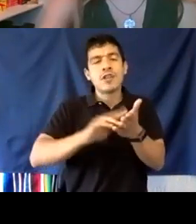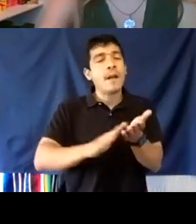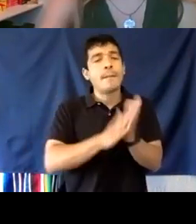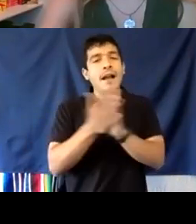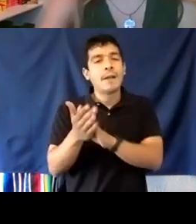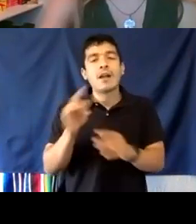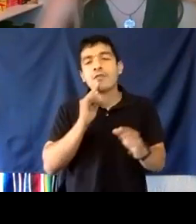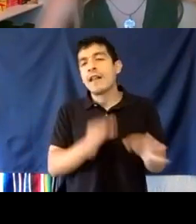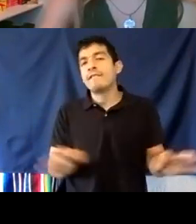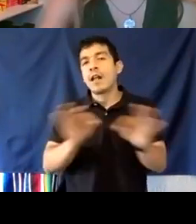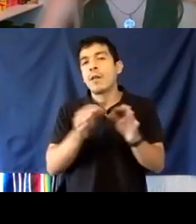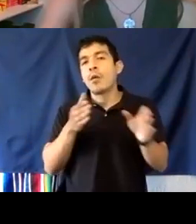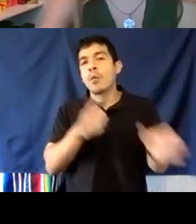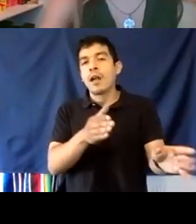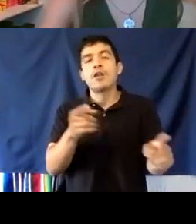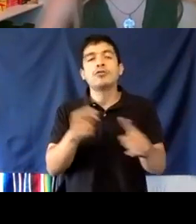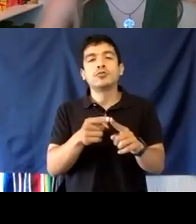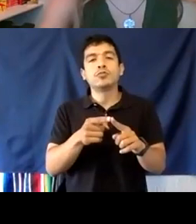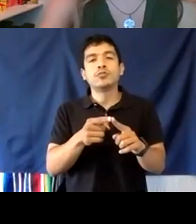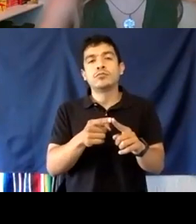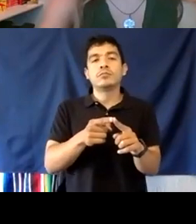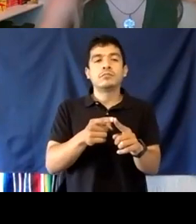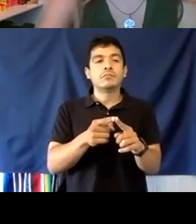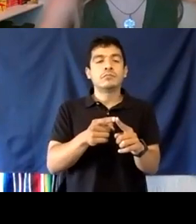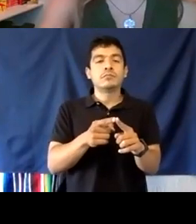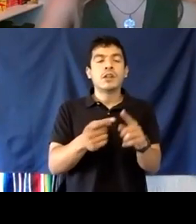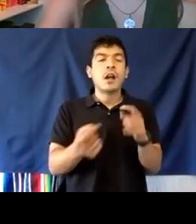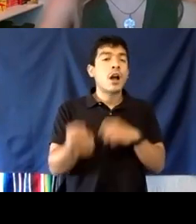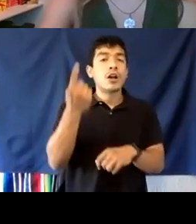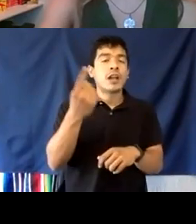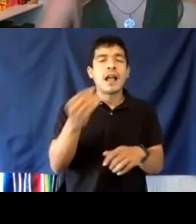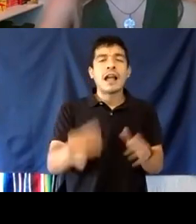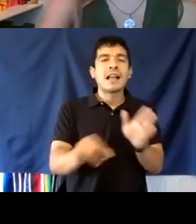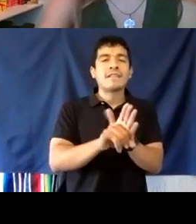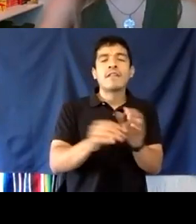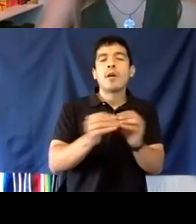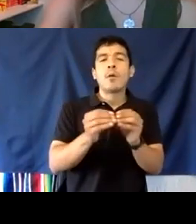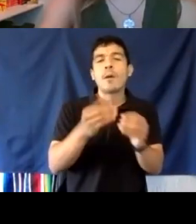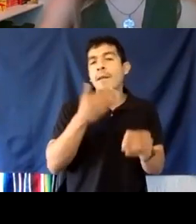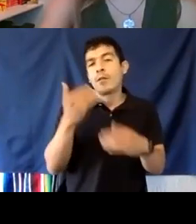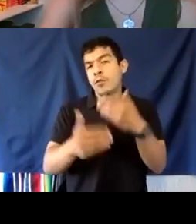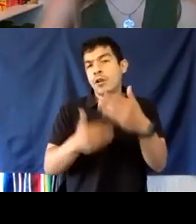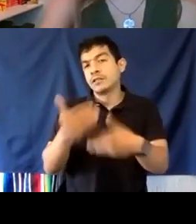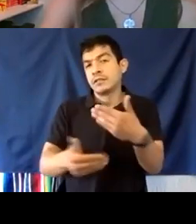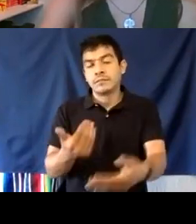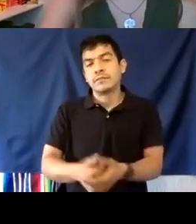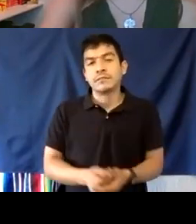that of at least beginning to underscore a more transparent process.